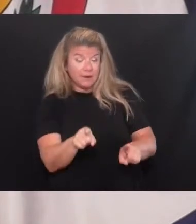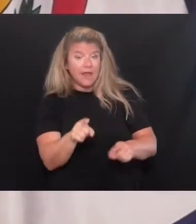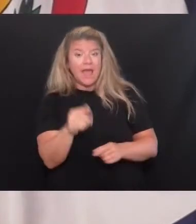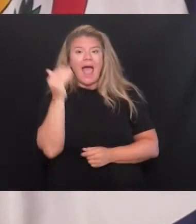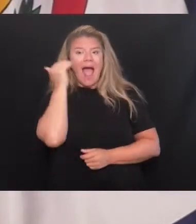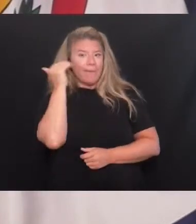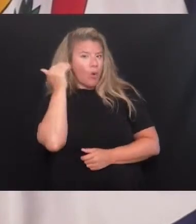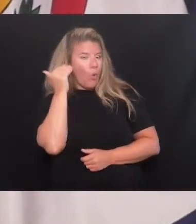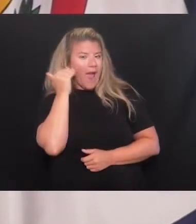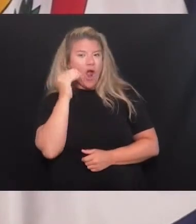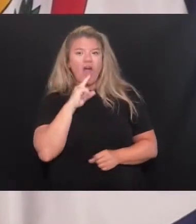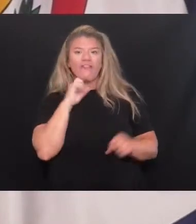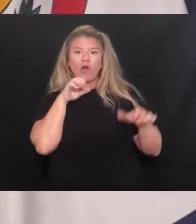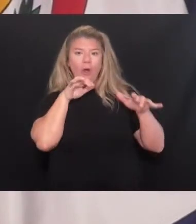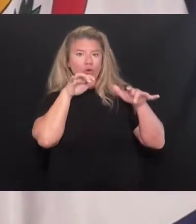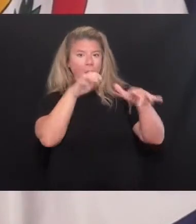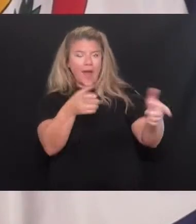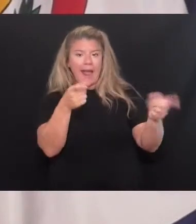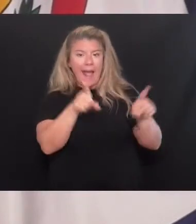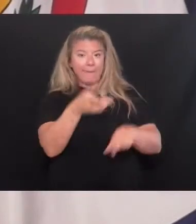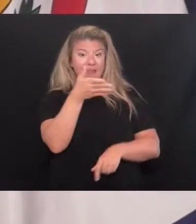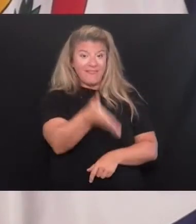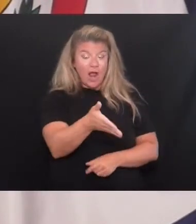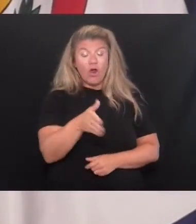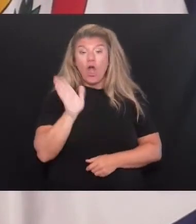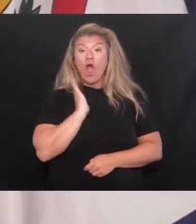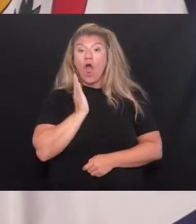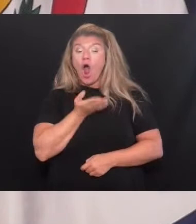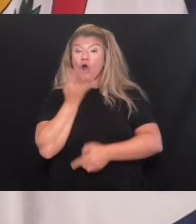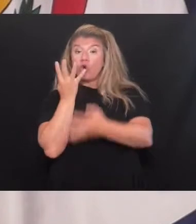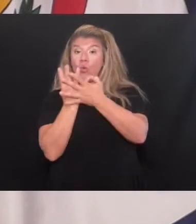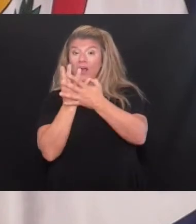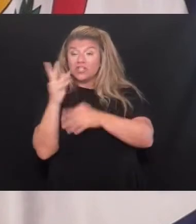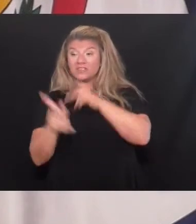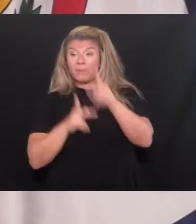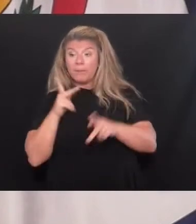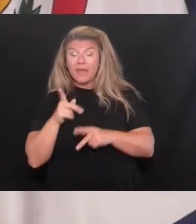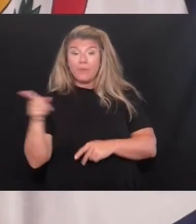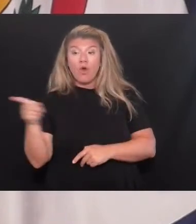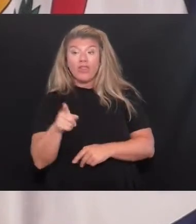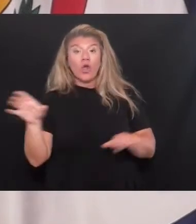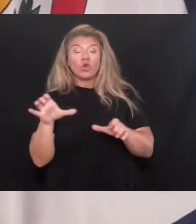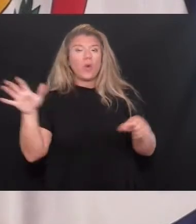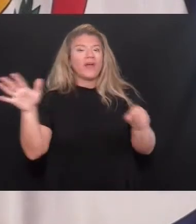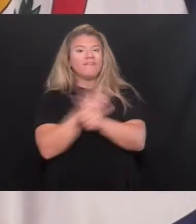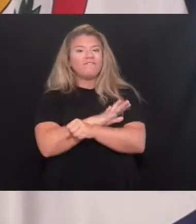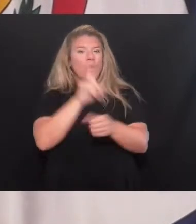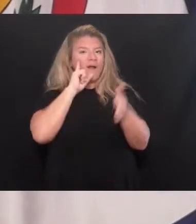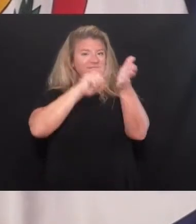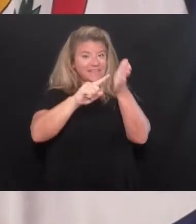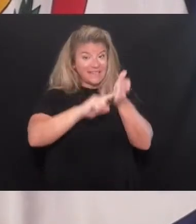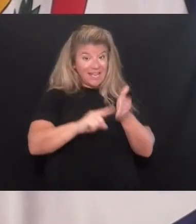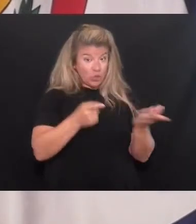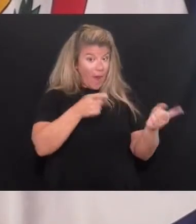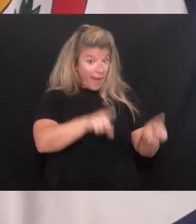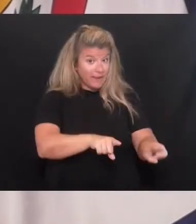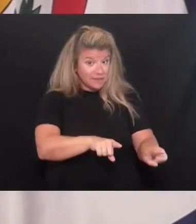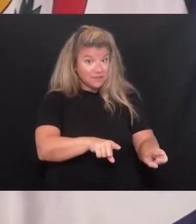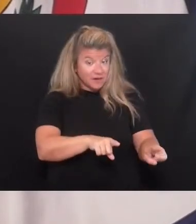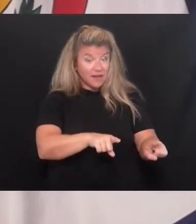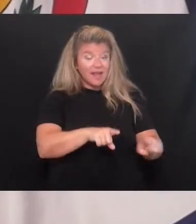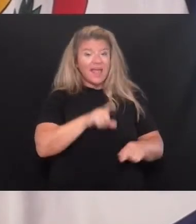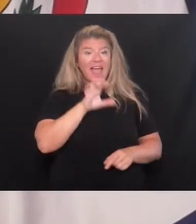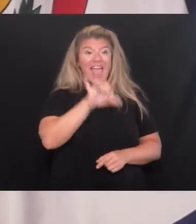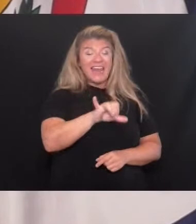the overpopulation situation, and our corrections folks are doing a full investigation into what happened and everything.